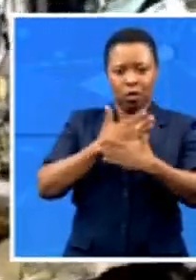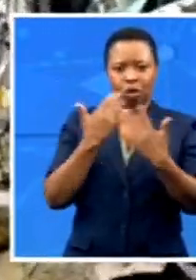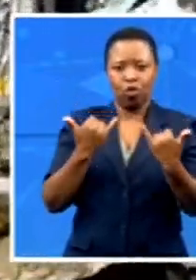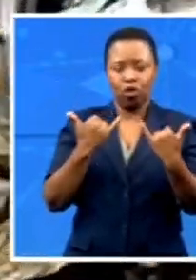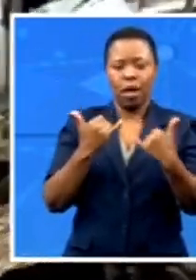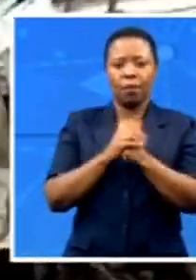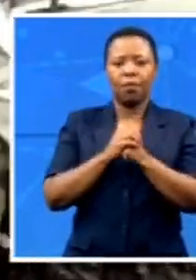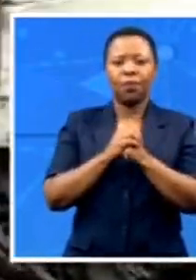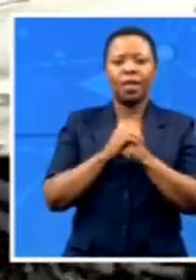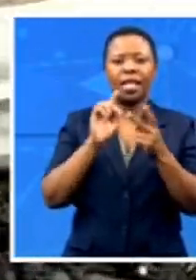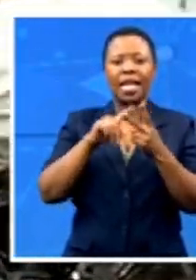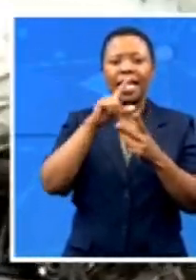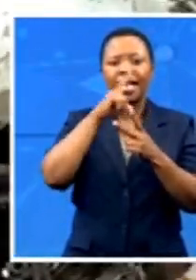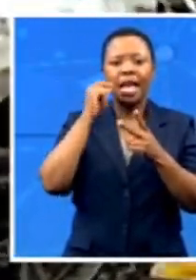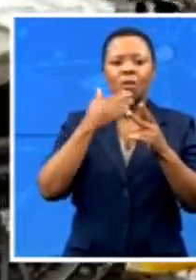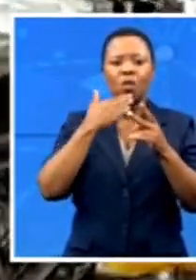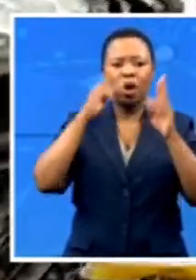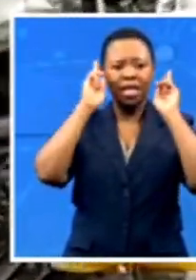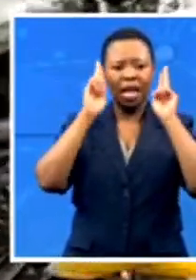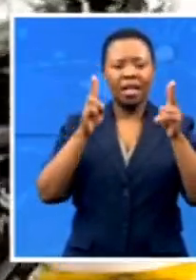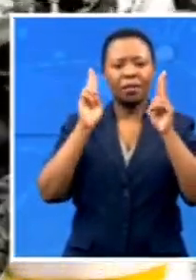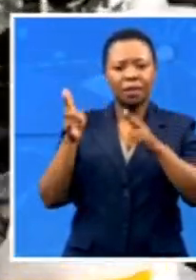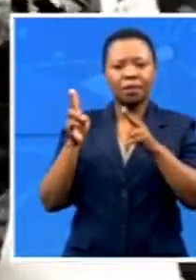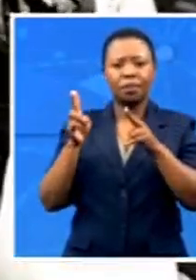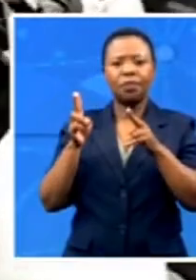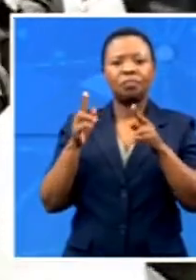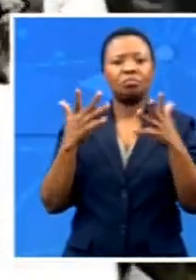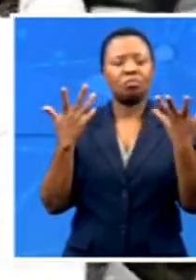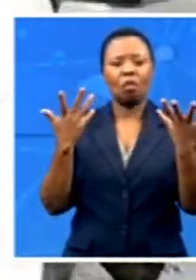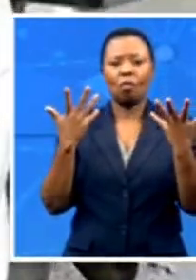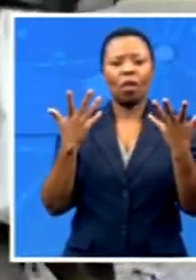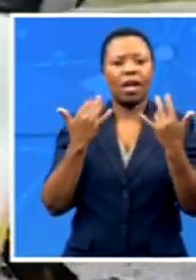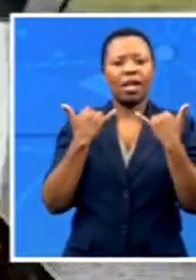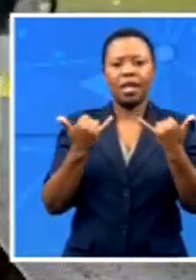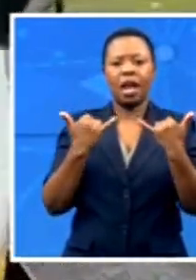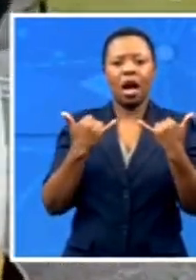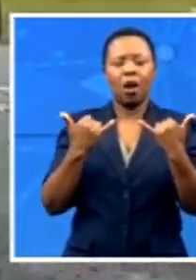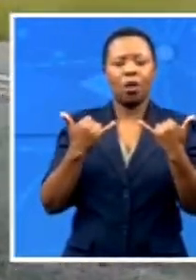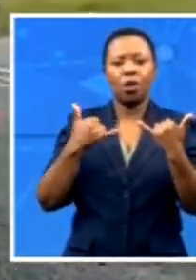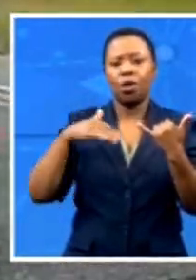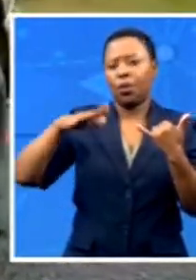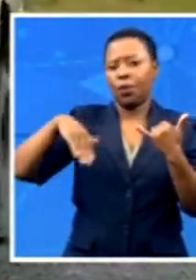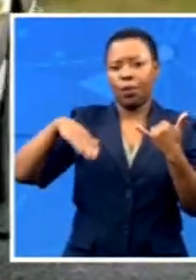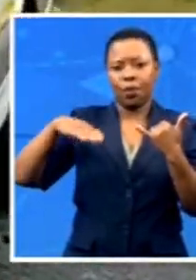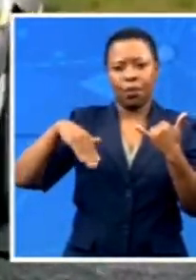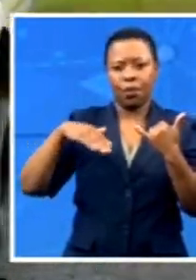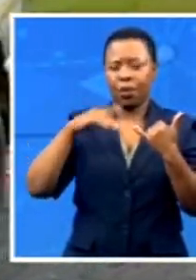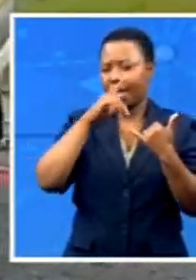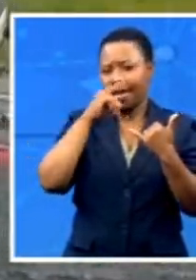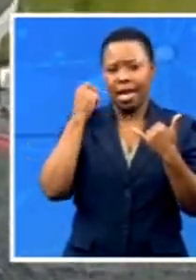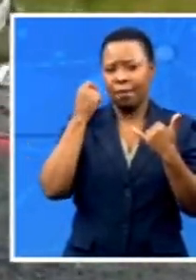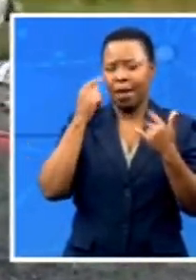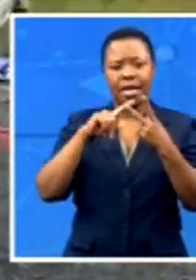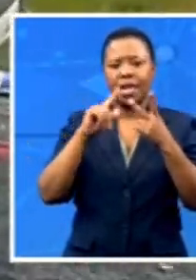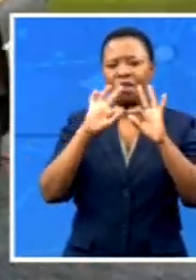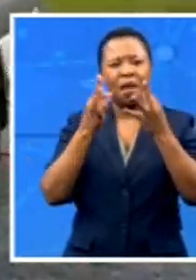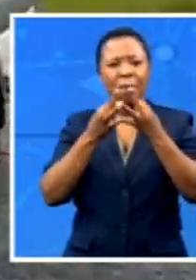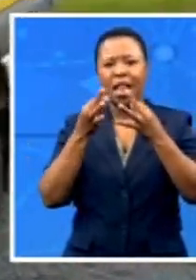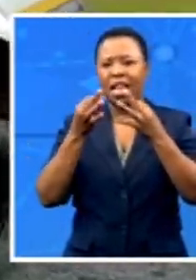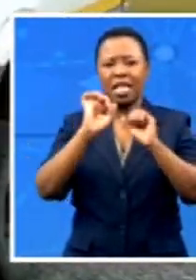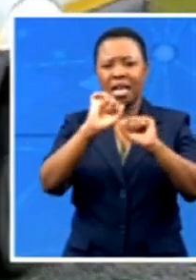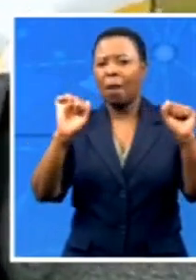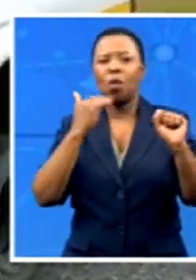the accidents are unknown at this stage, as are the whereabouts of their next of kin. A case of